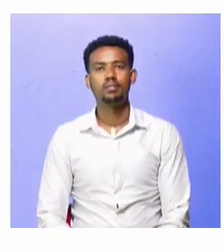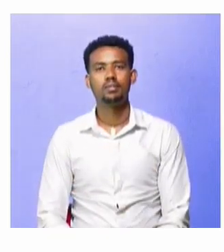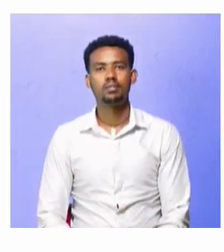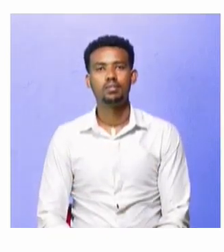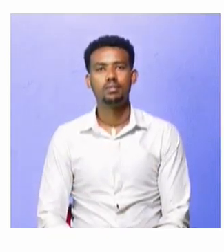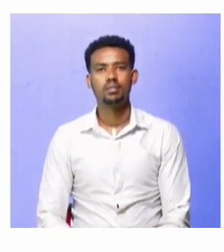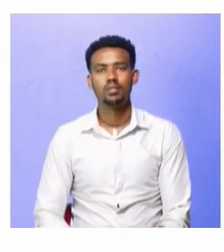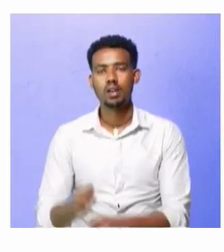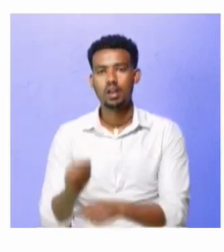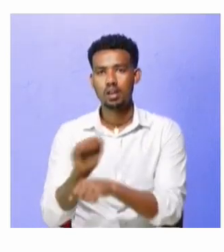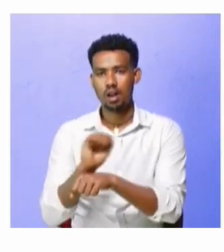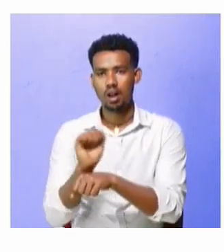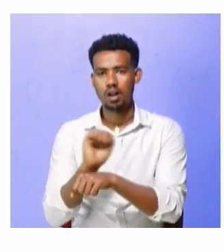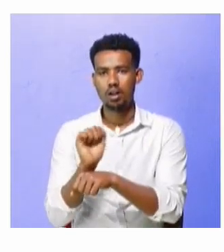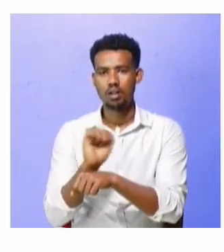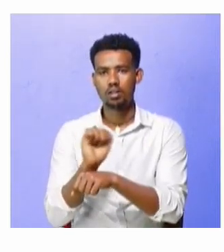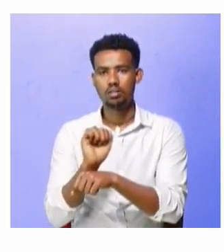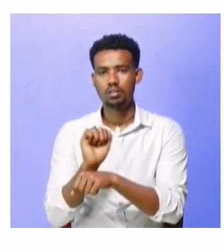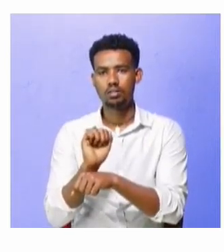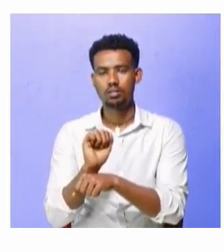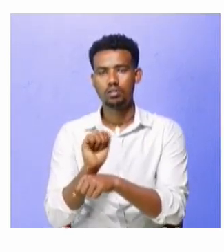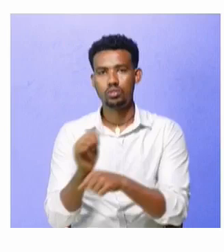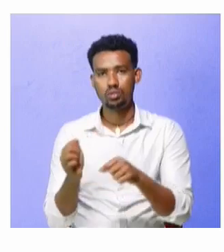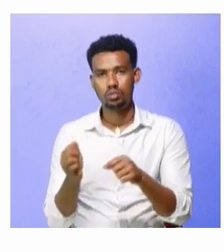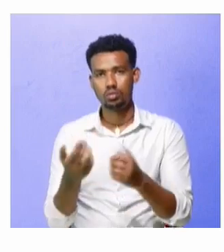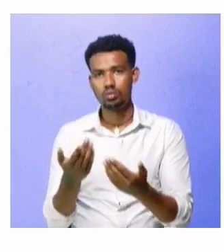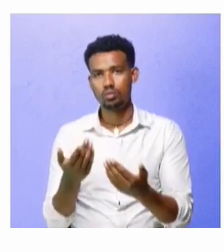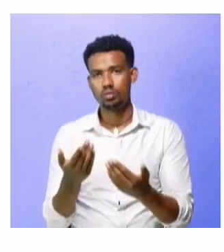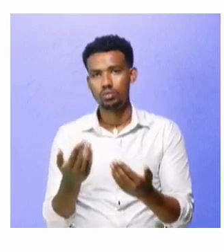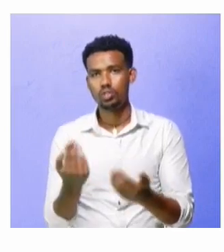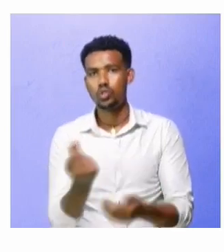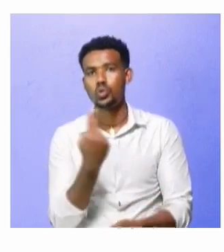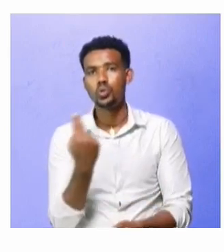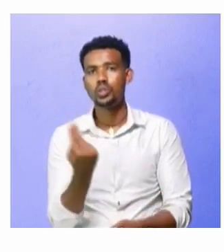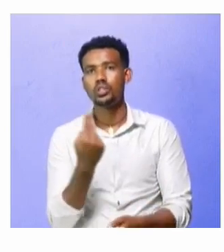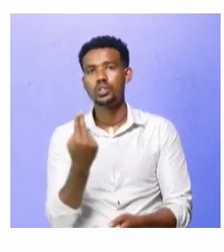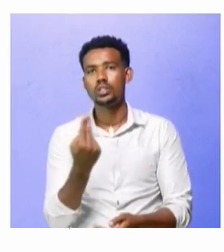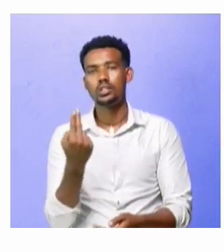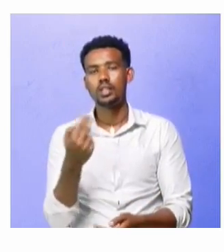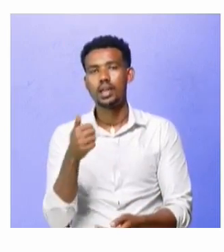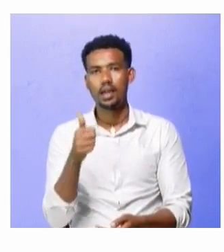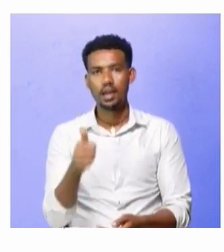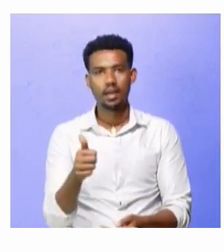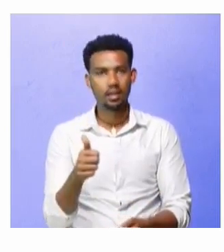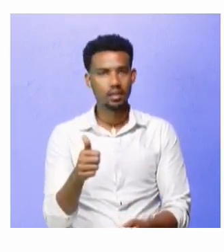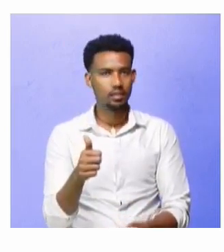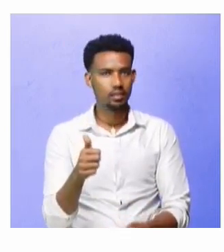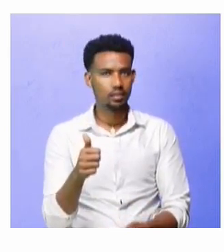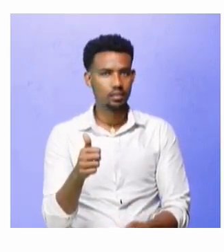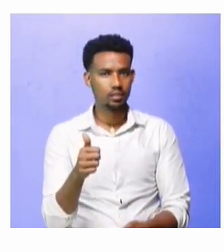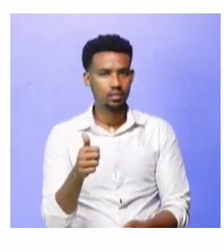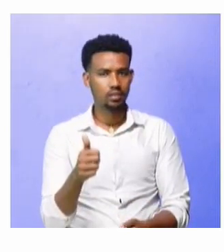the car with a